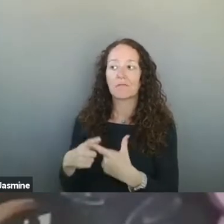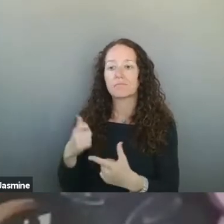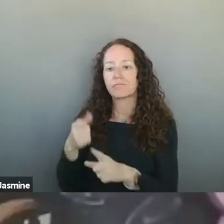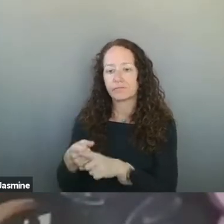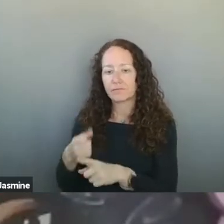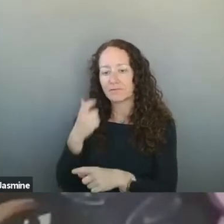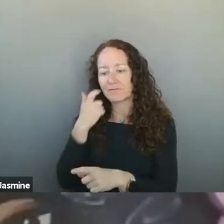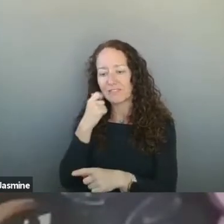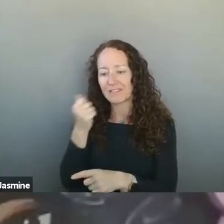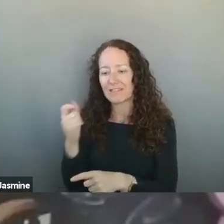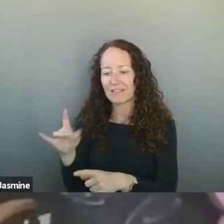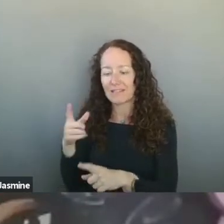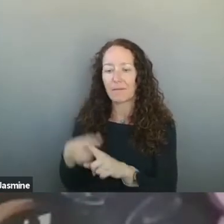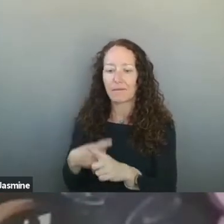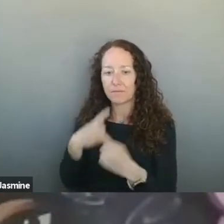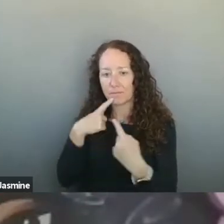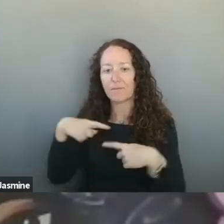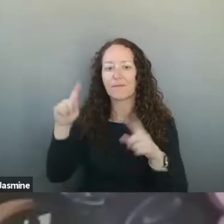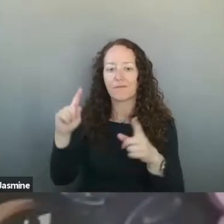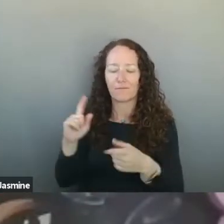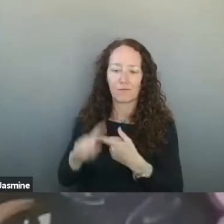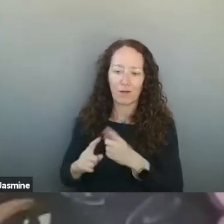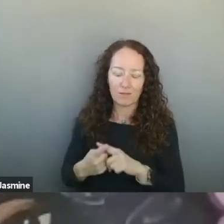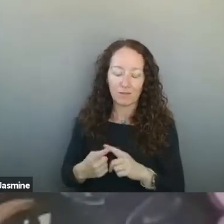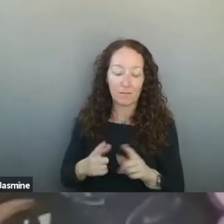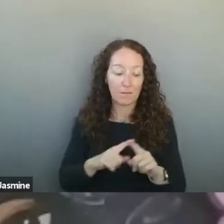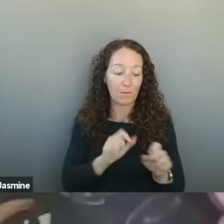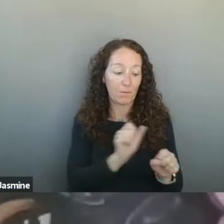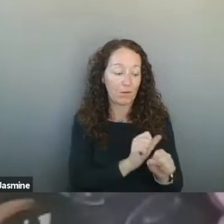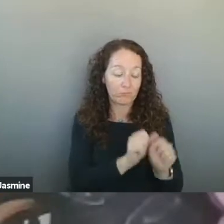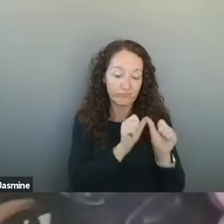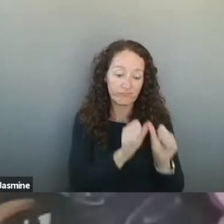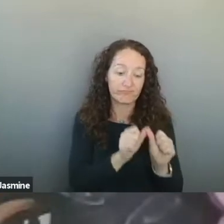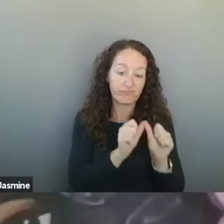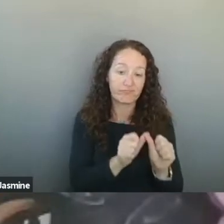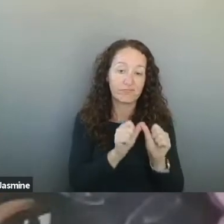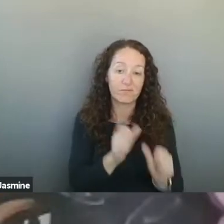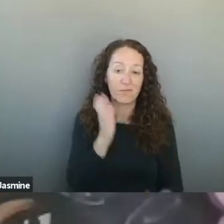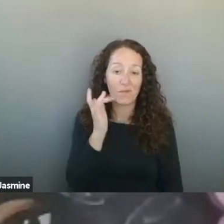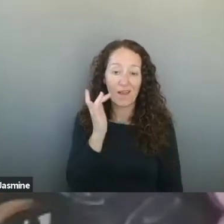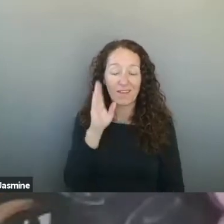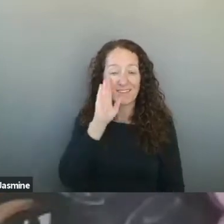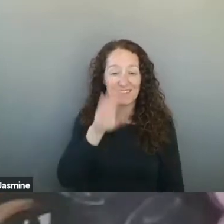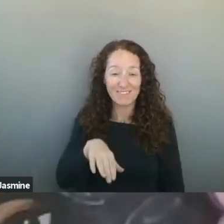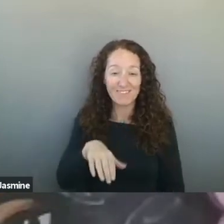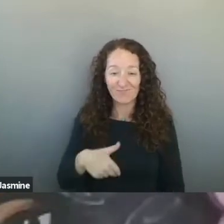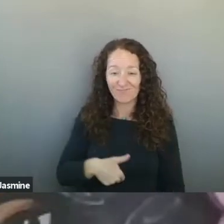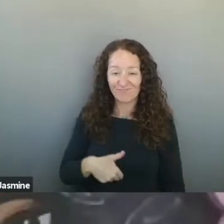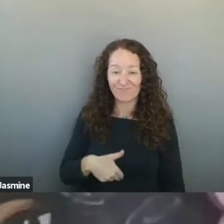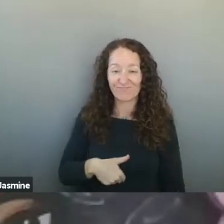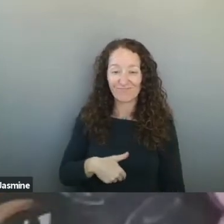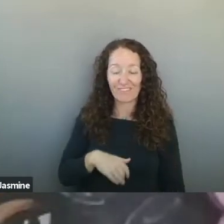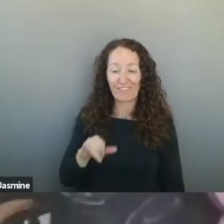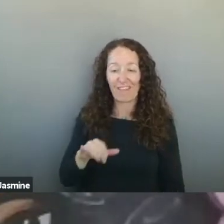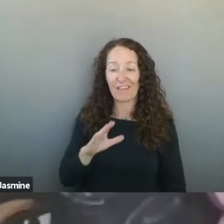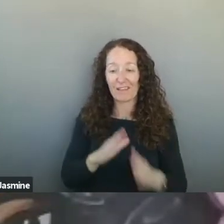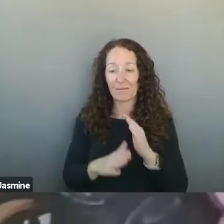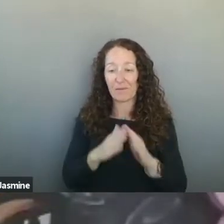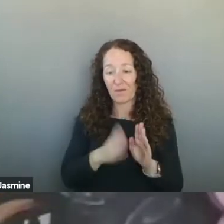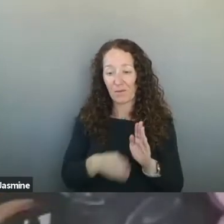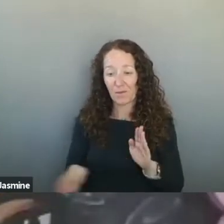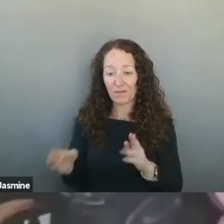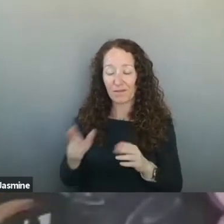because I knew that instinctively I wanted to recreate those community organizing and